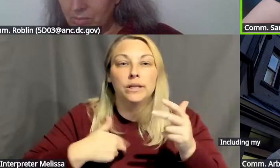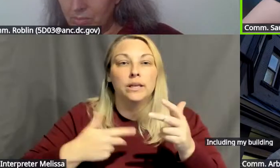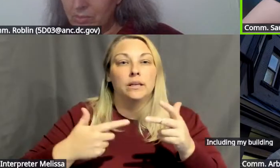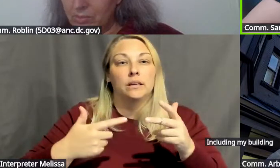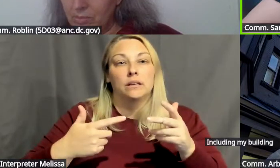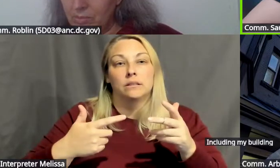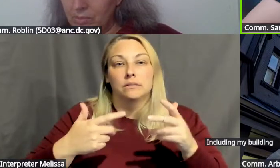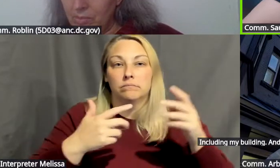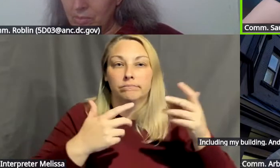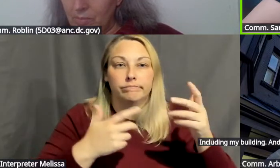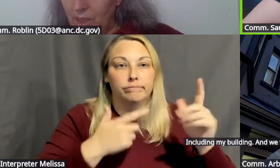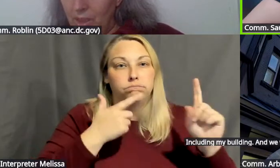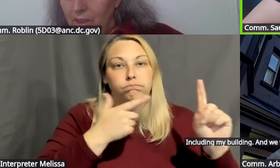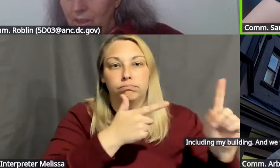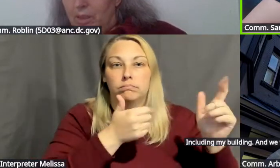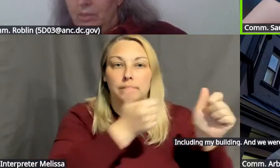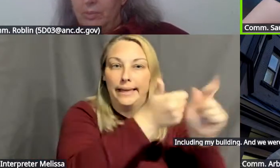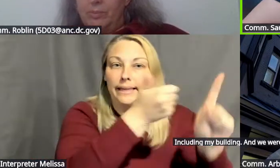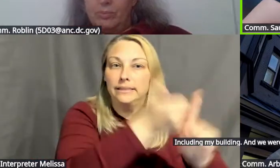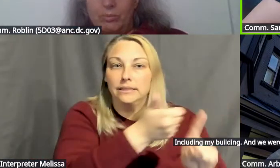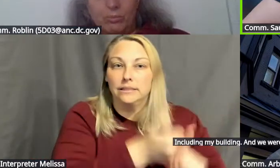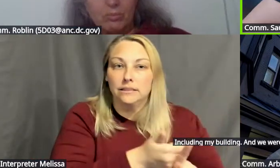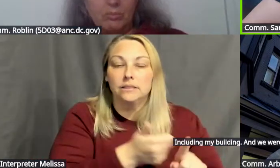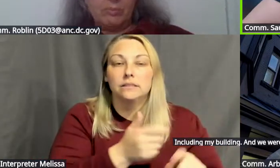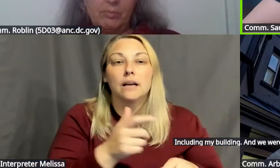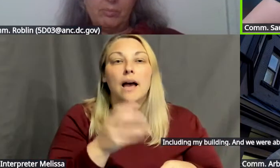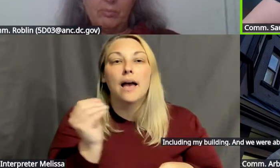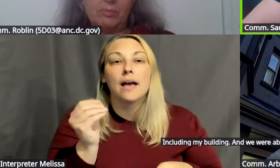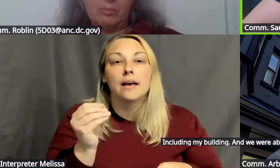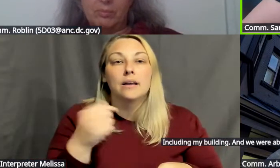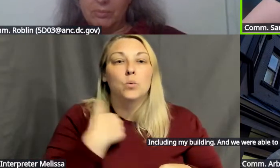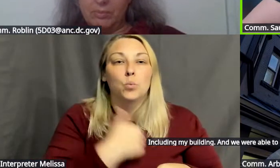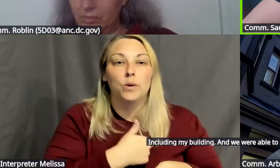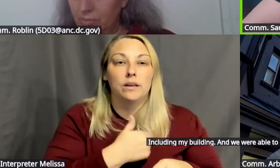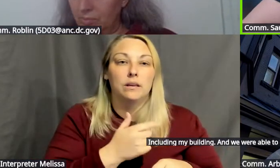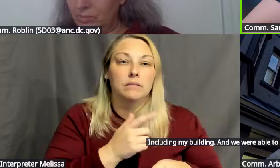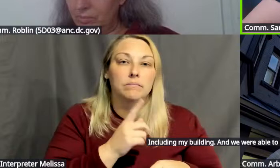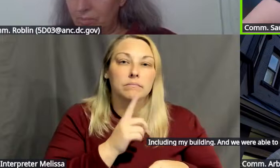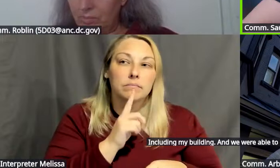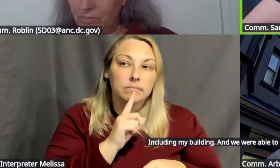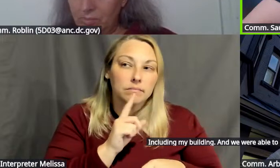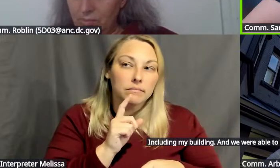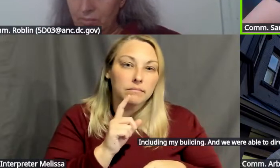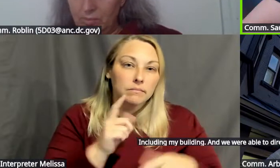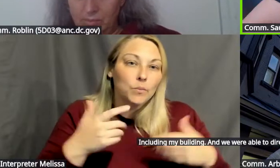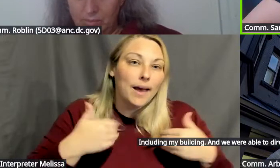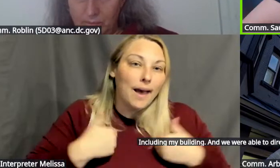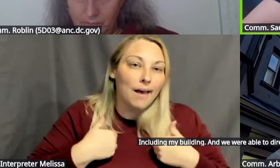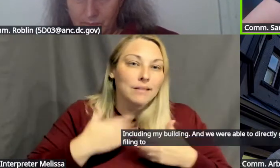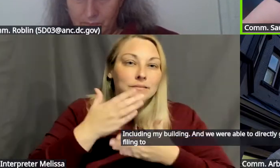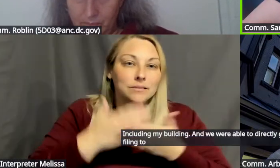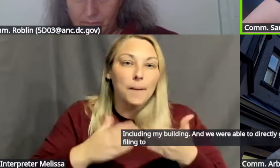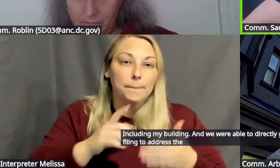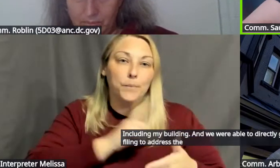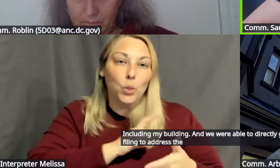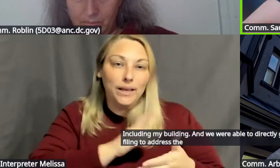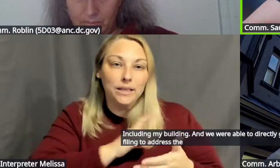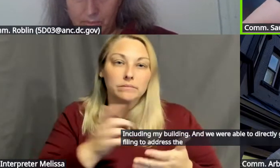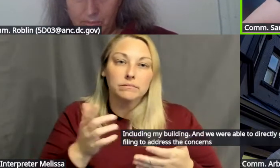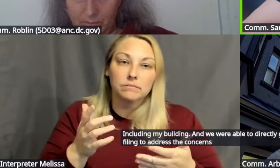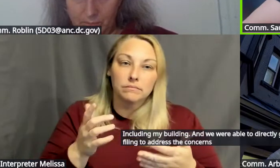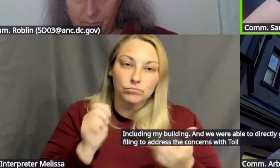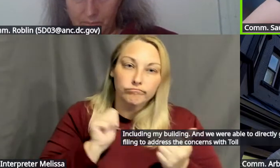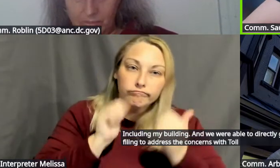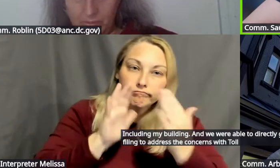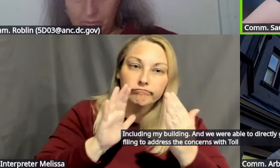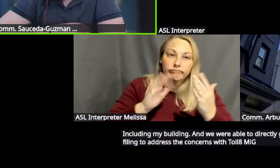we were able to directly get some police presence finally to address the concerns with 1208 Miggs